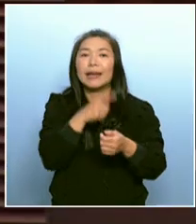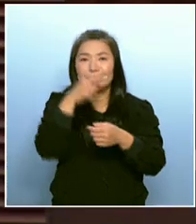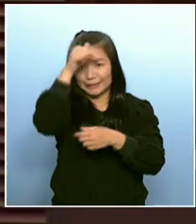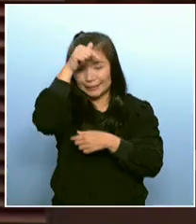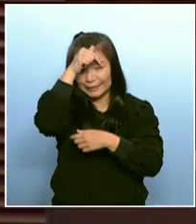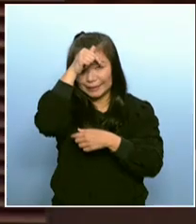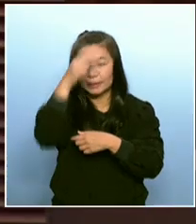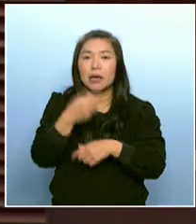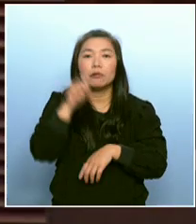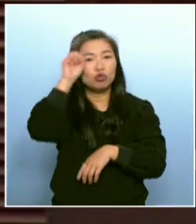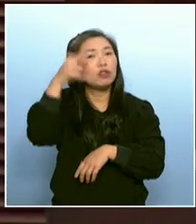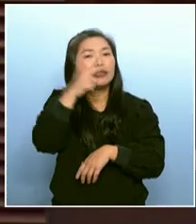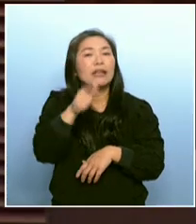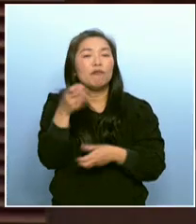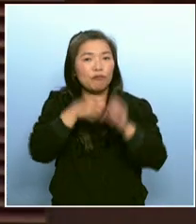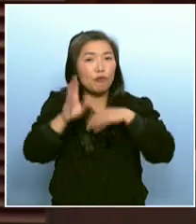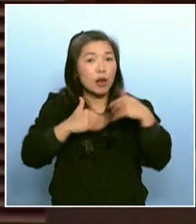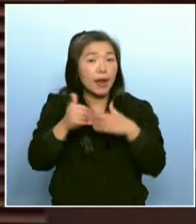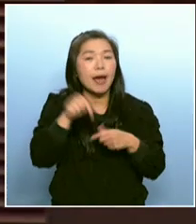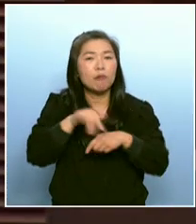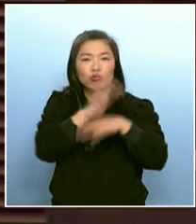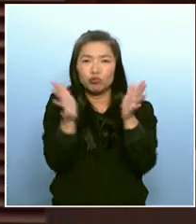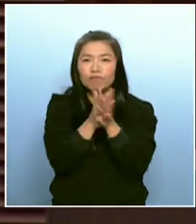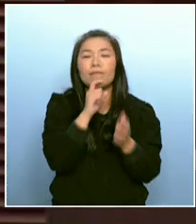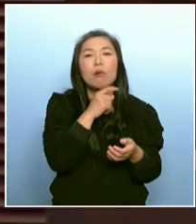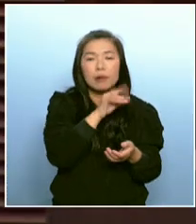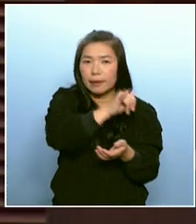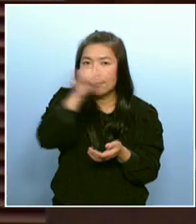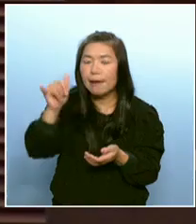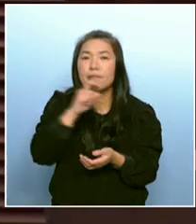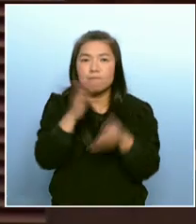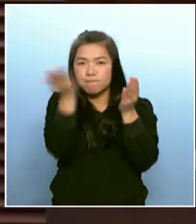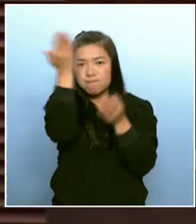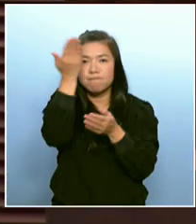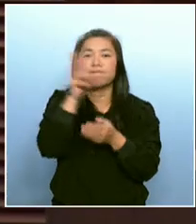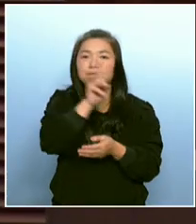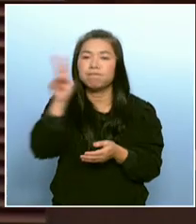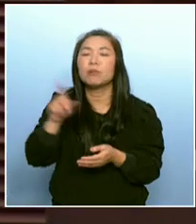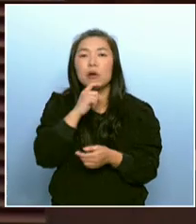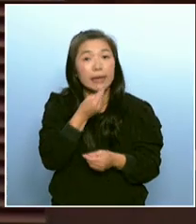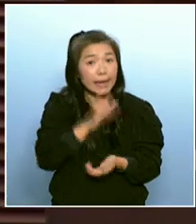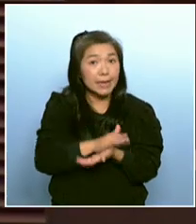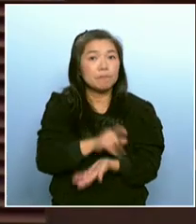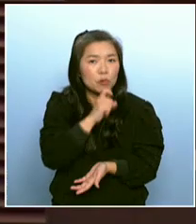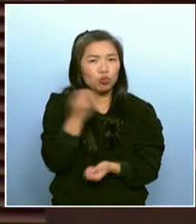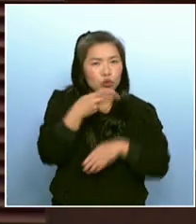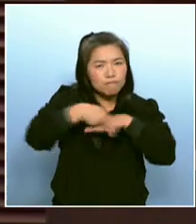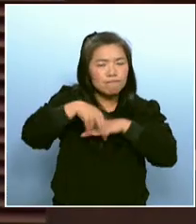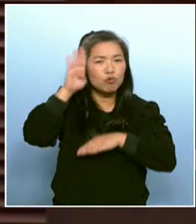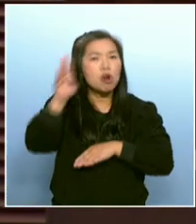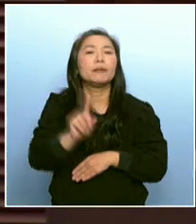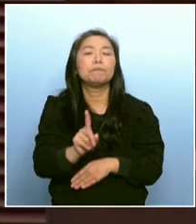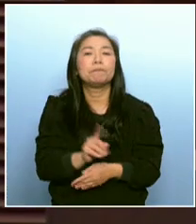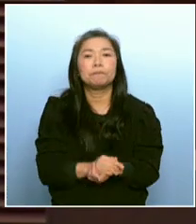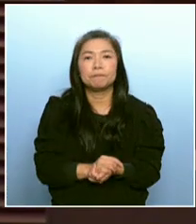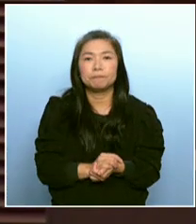transport, finance and wealth management, healthcare and innovation and technology, to inspire participants. This